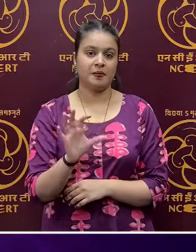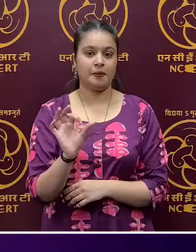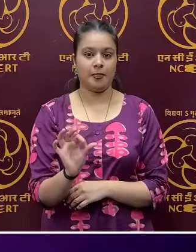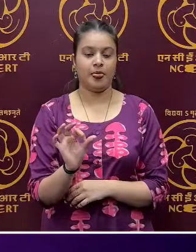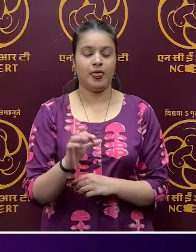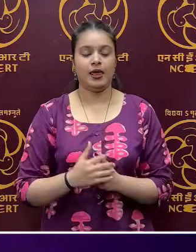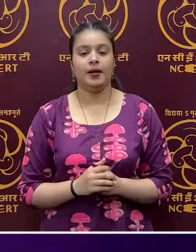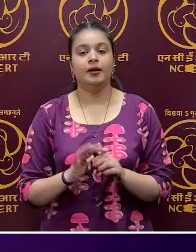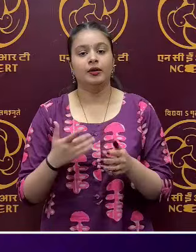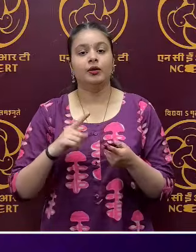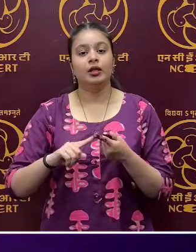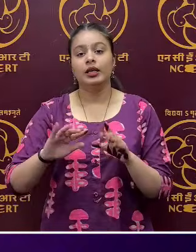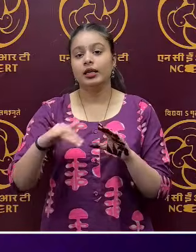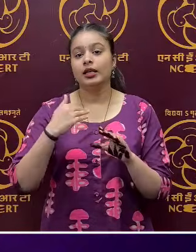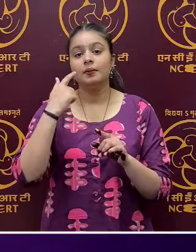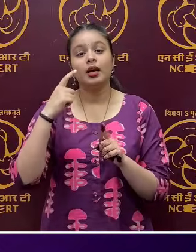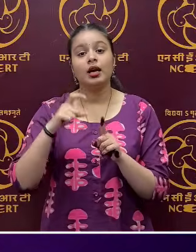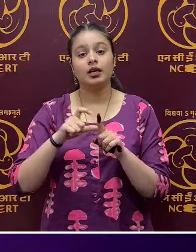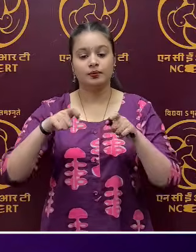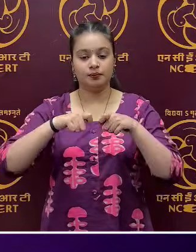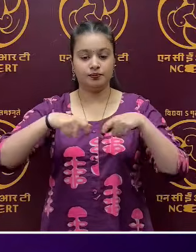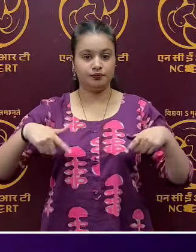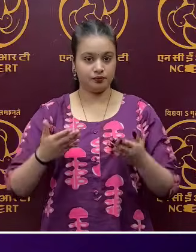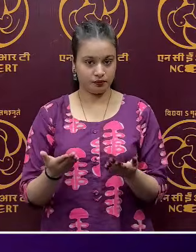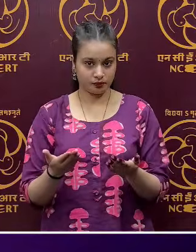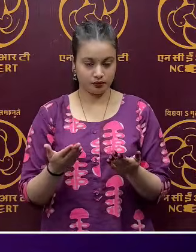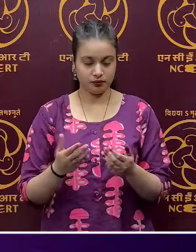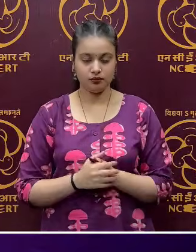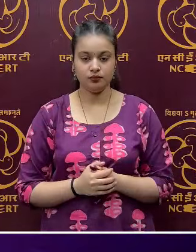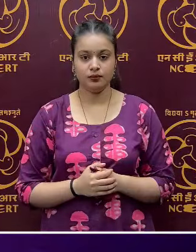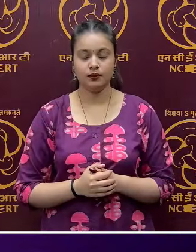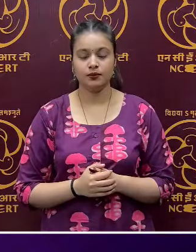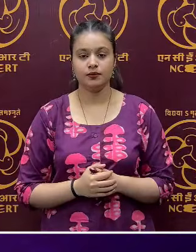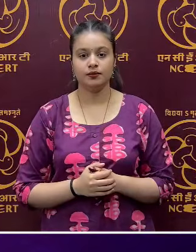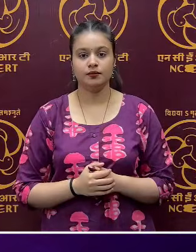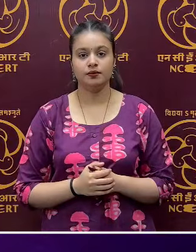8800440559. Our email ID is, we have dedicated one for you,